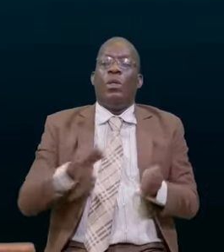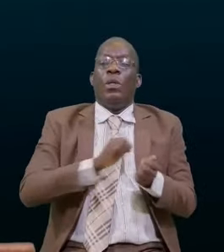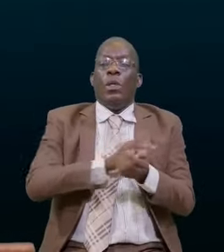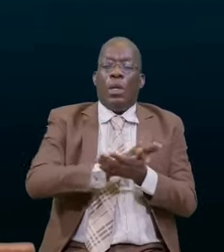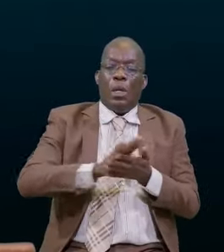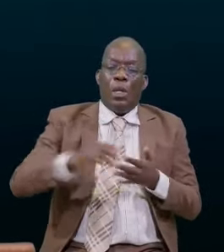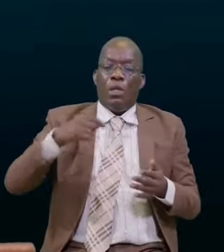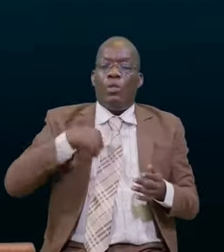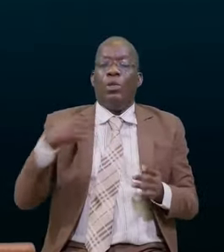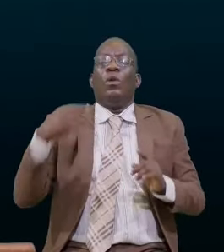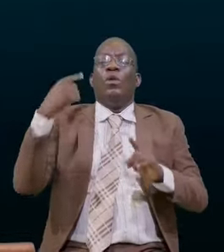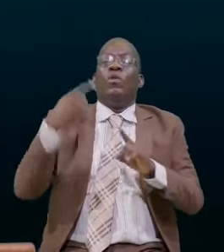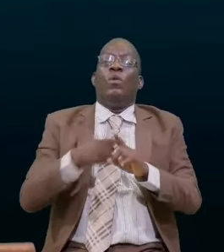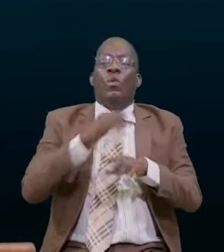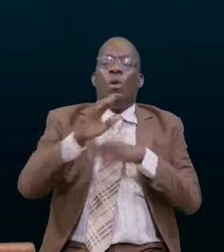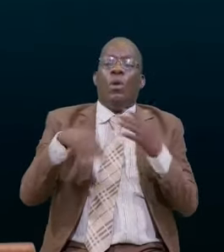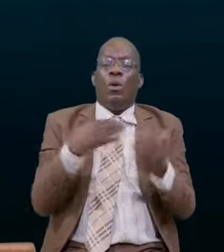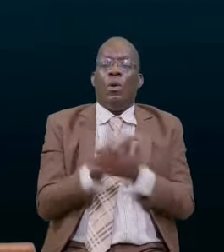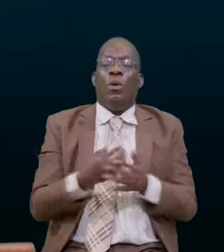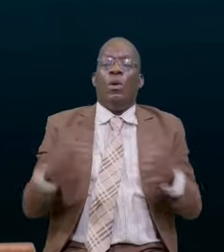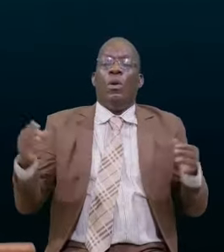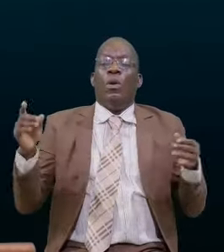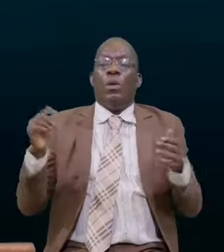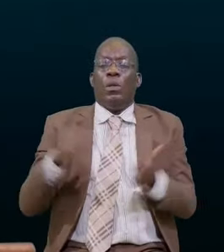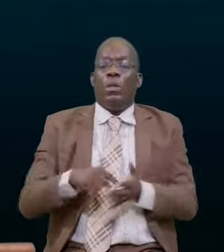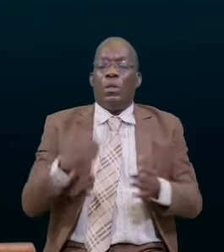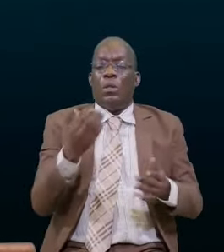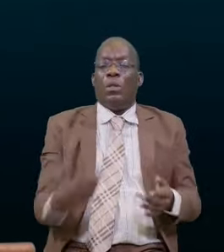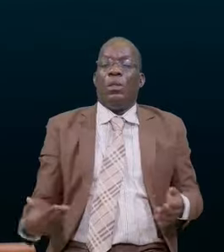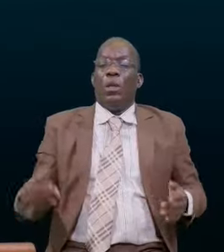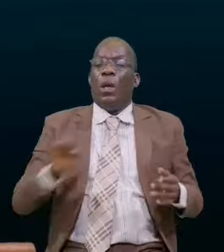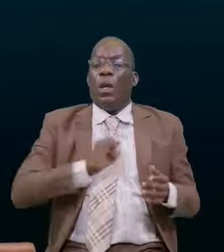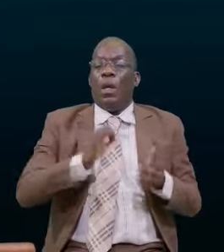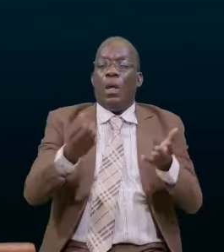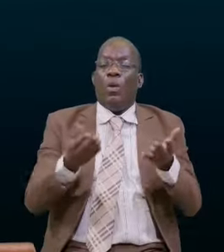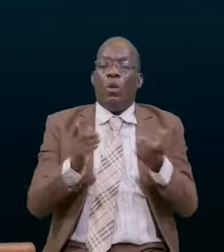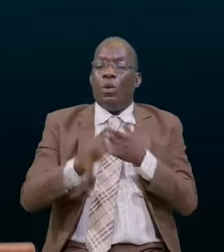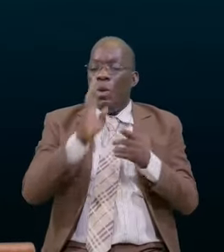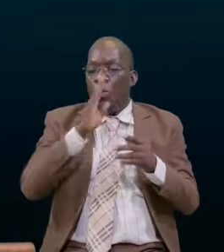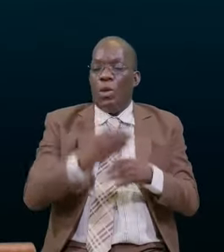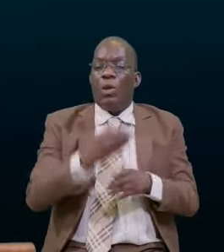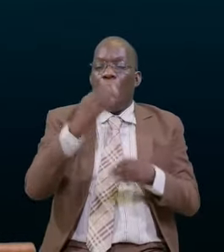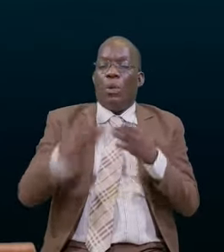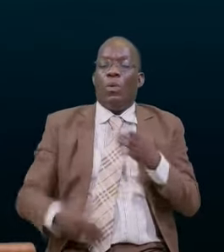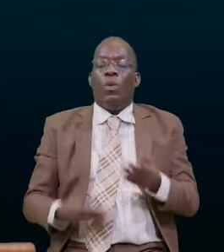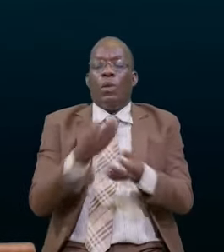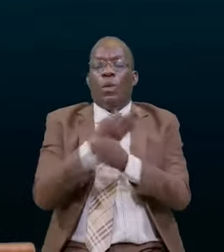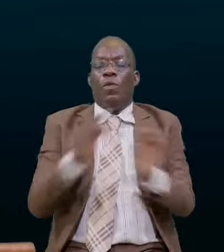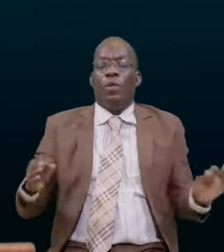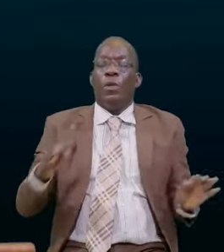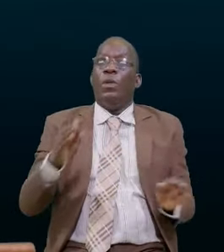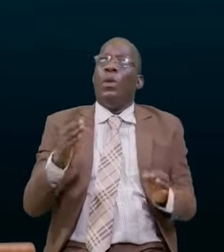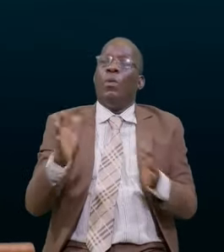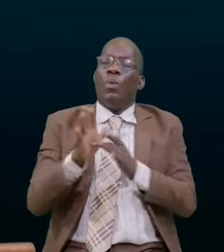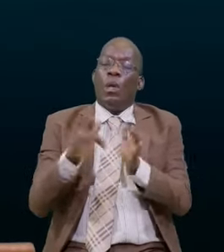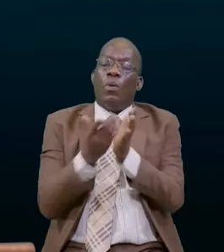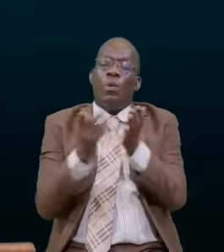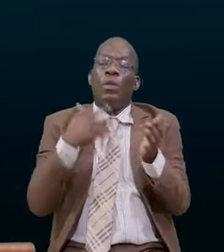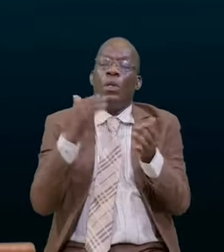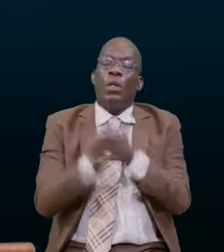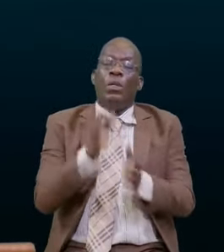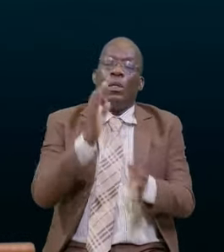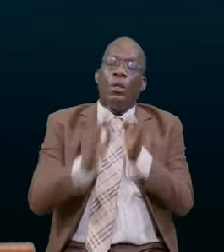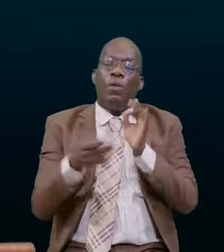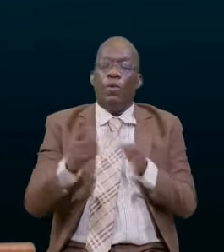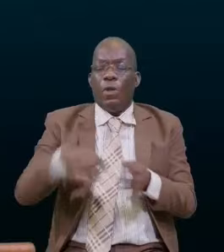these little little foxes I want to be free I want to be totally free the Bible says if the son shall make you free you shall be free indeed